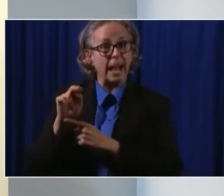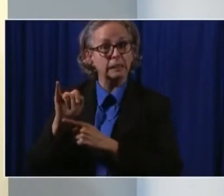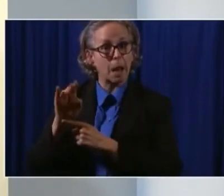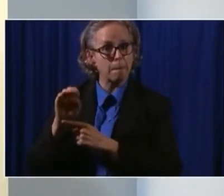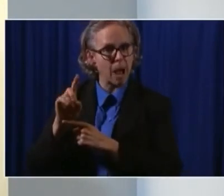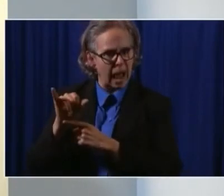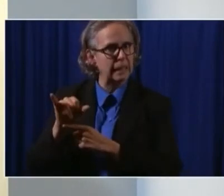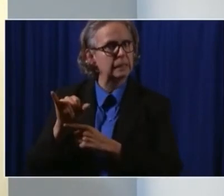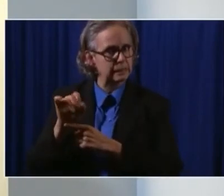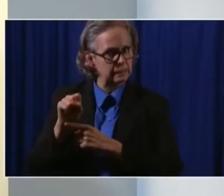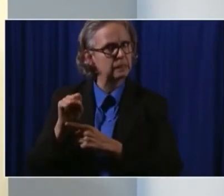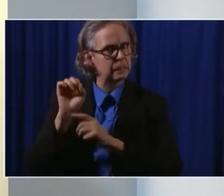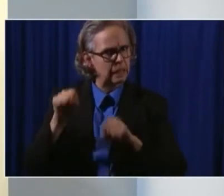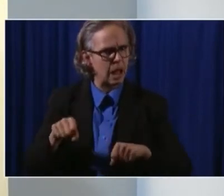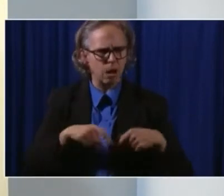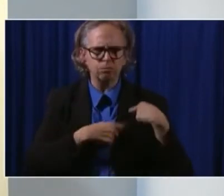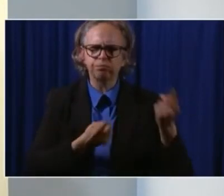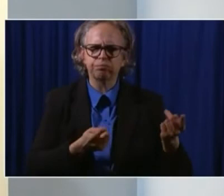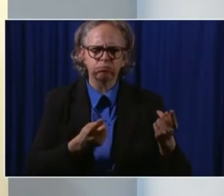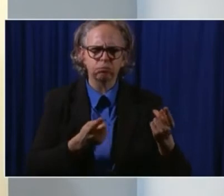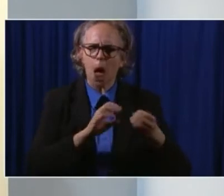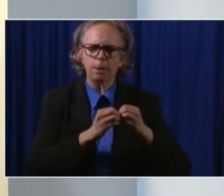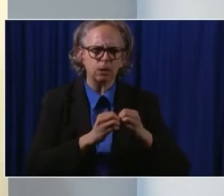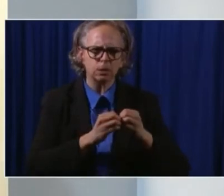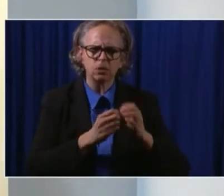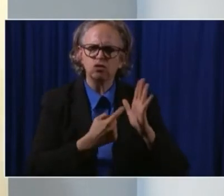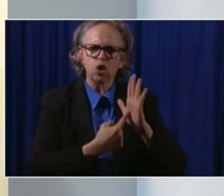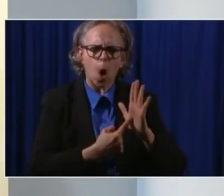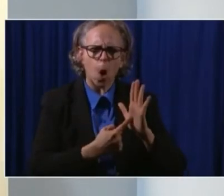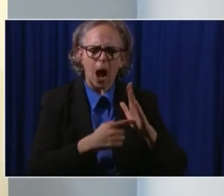than 2%. I think the latest number I saw for Ohio might have been